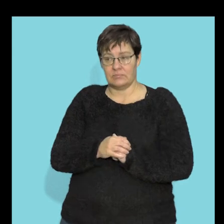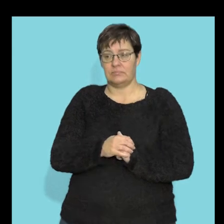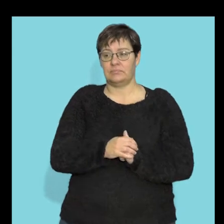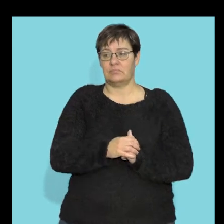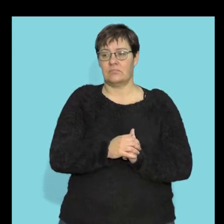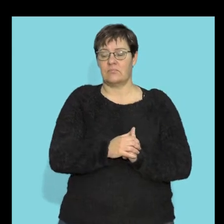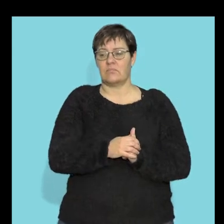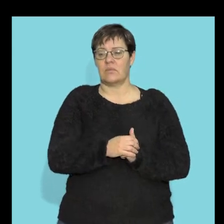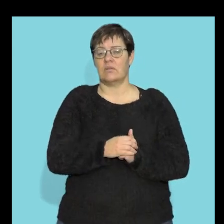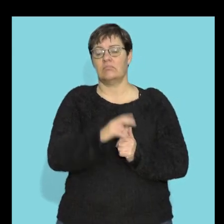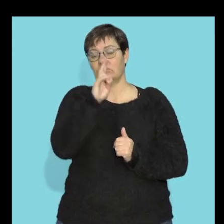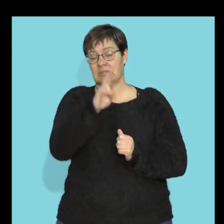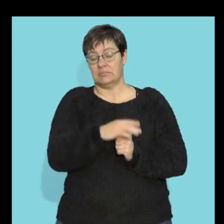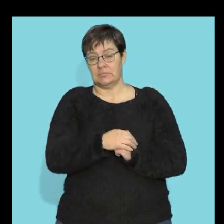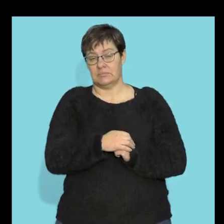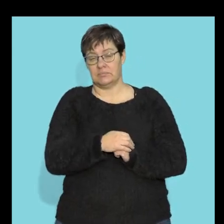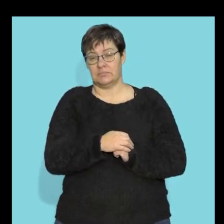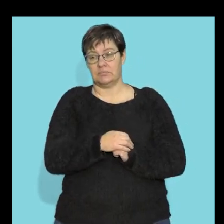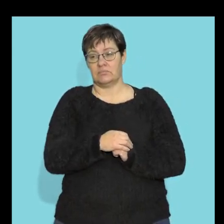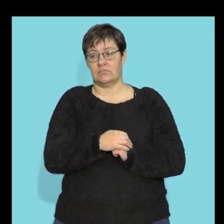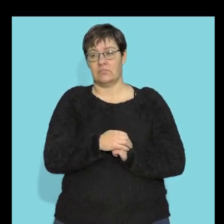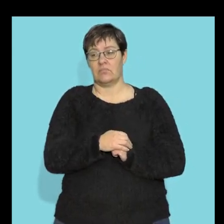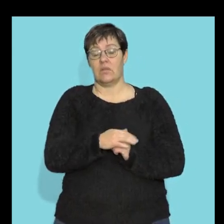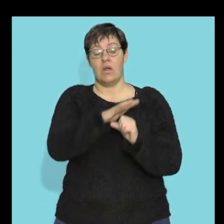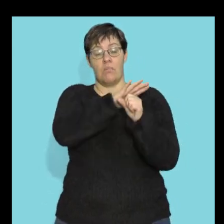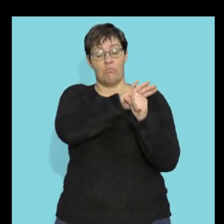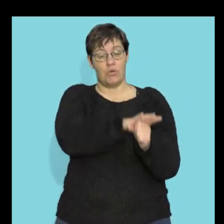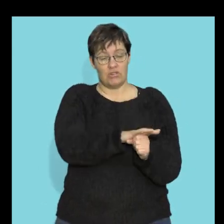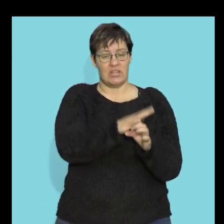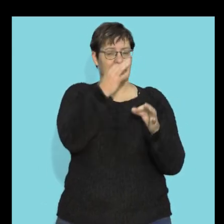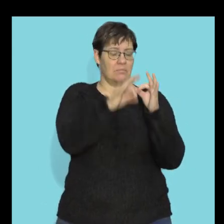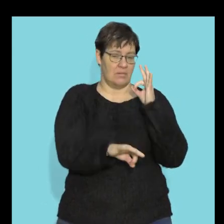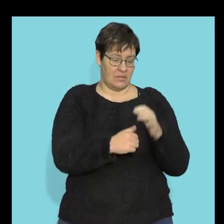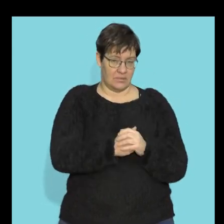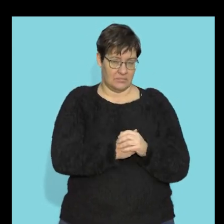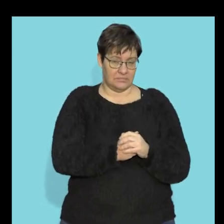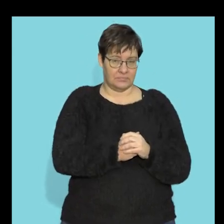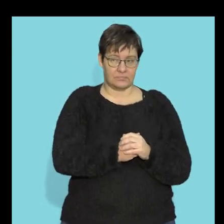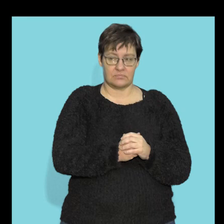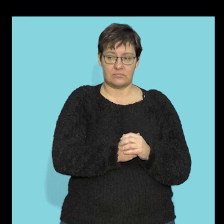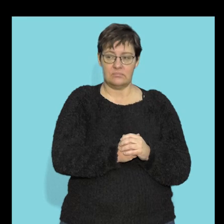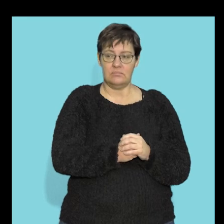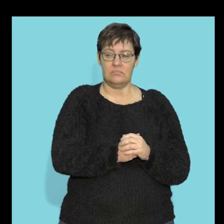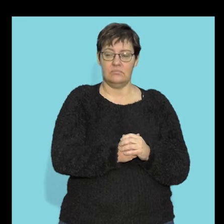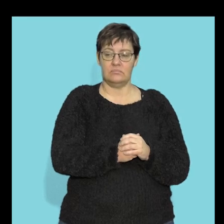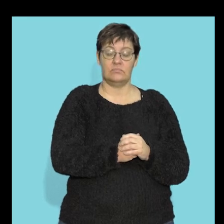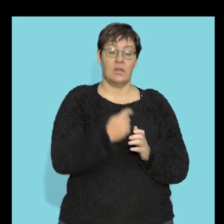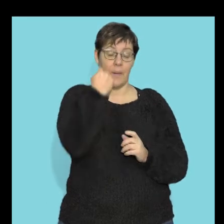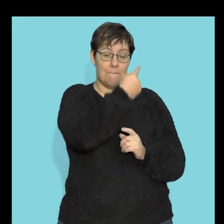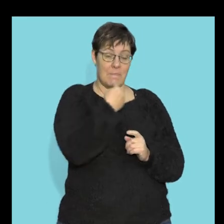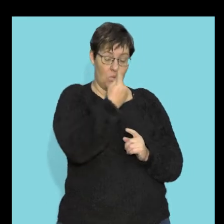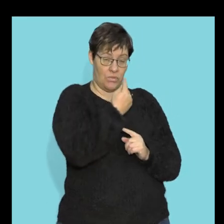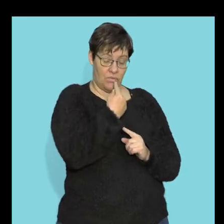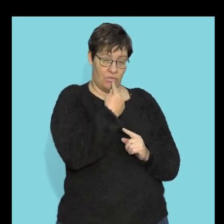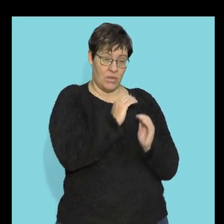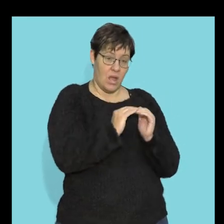cavity. Guys, have a look over here, all right? So the pressure is very simple. When the pressure in the